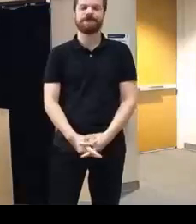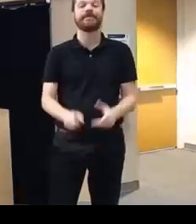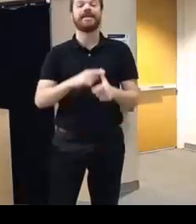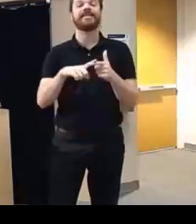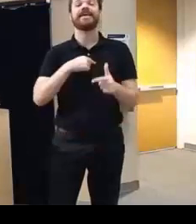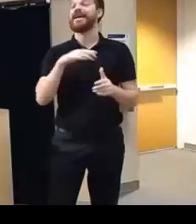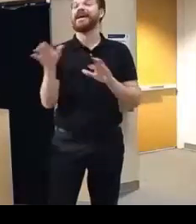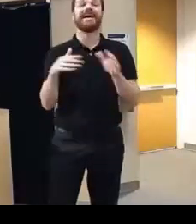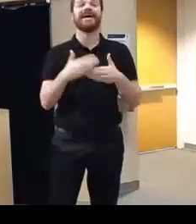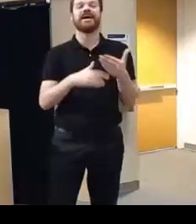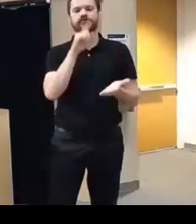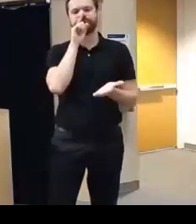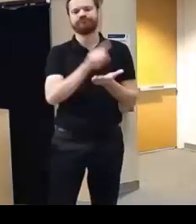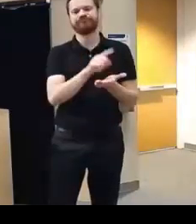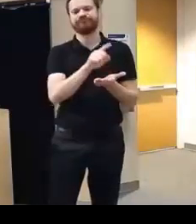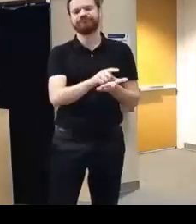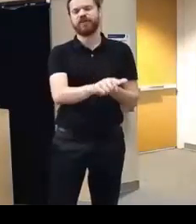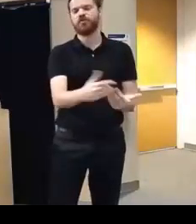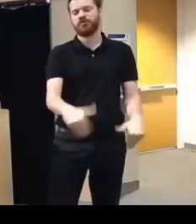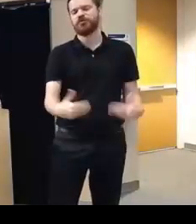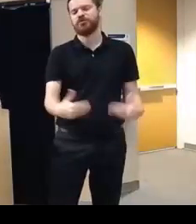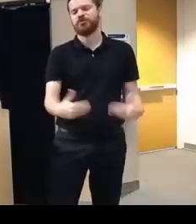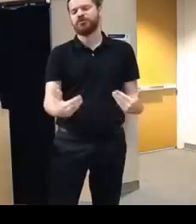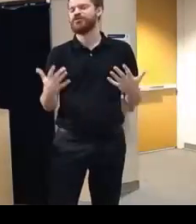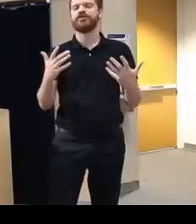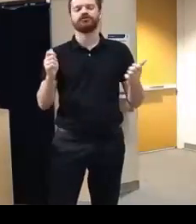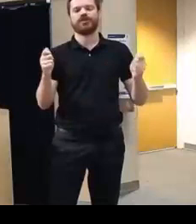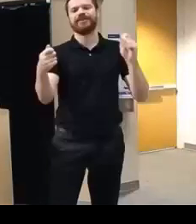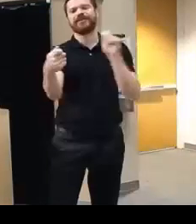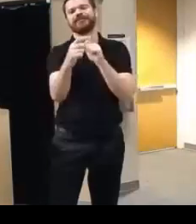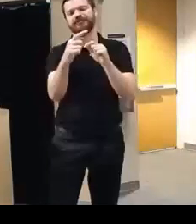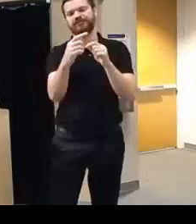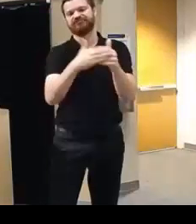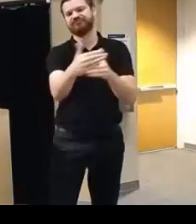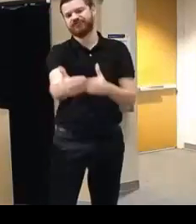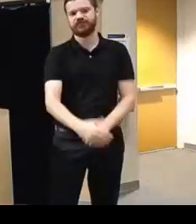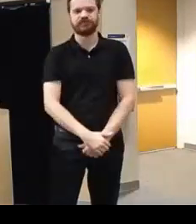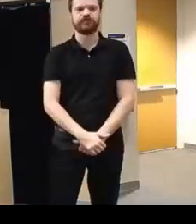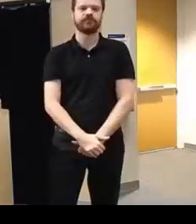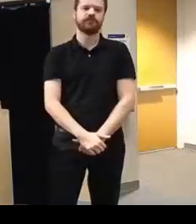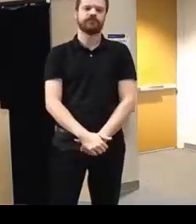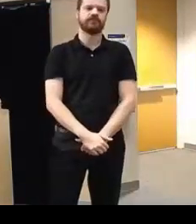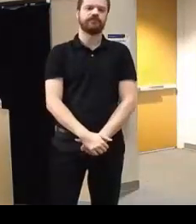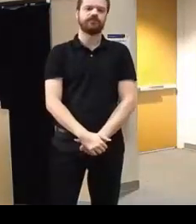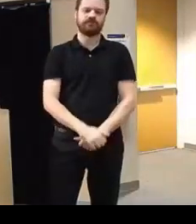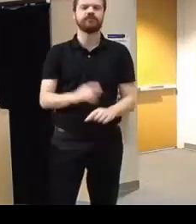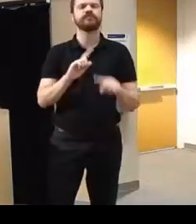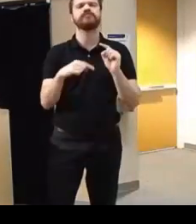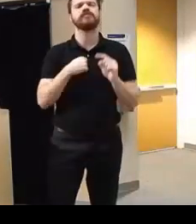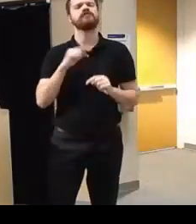fell in love. And then, things evolved from there. But first, I